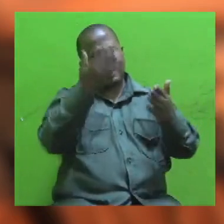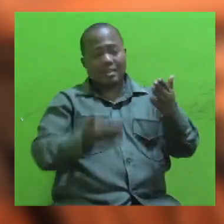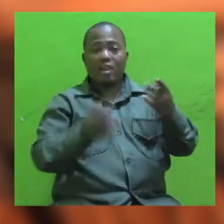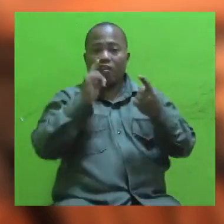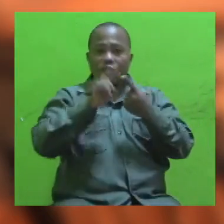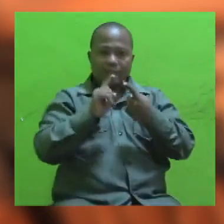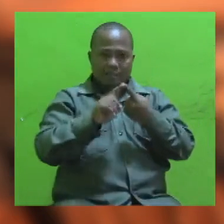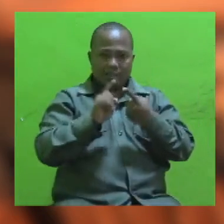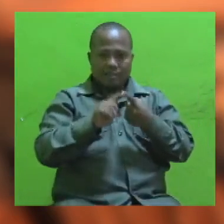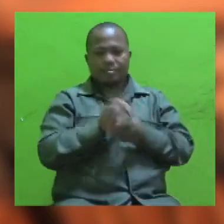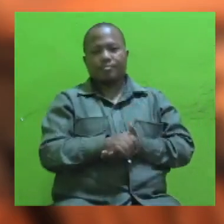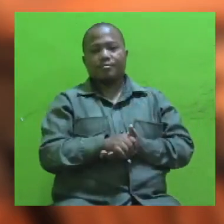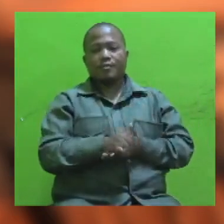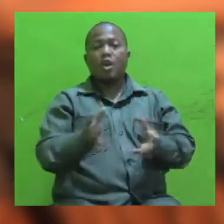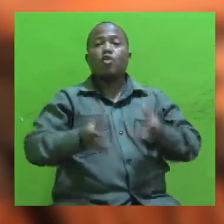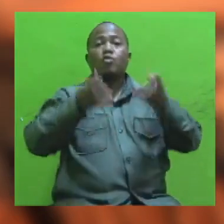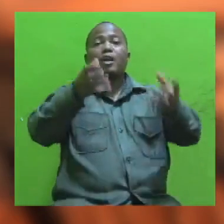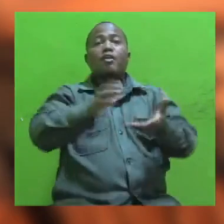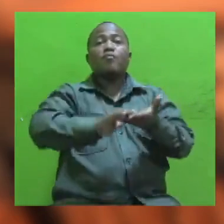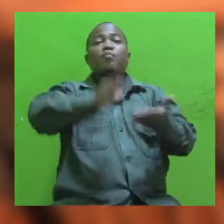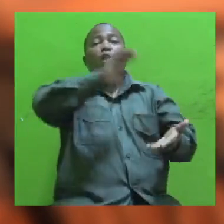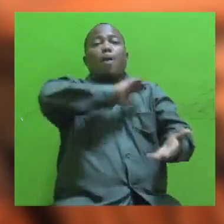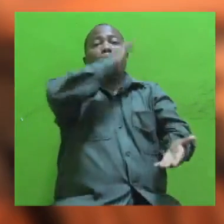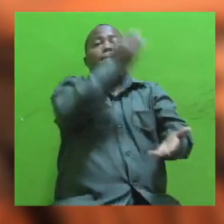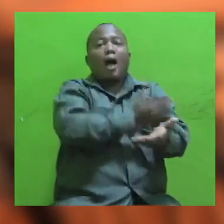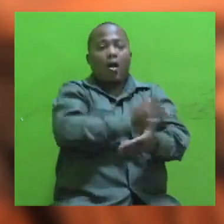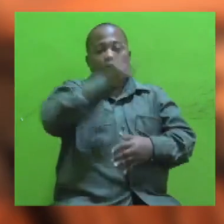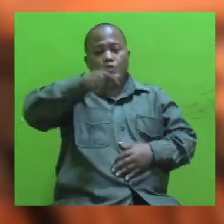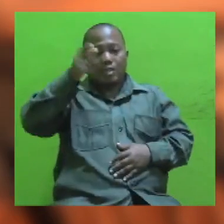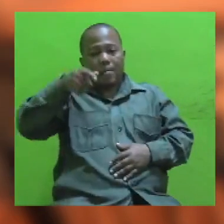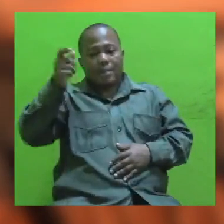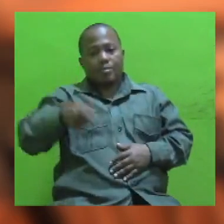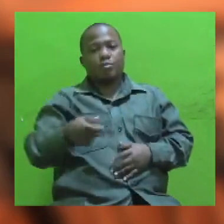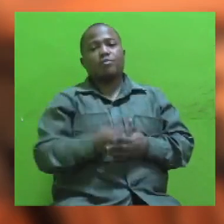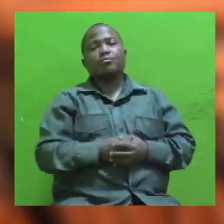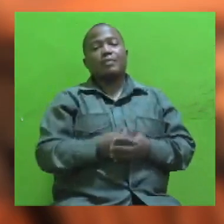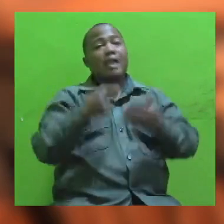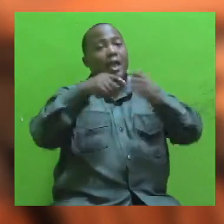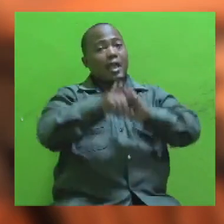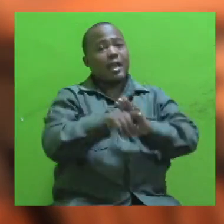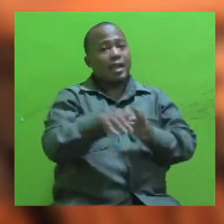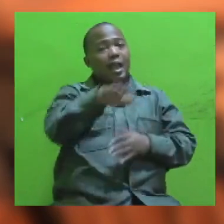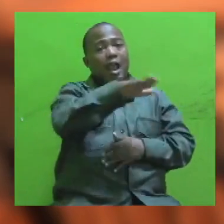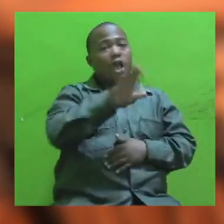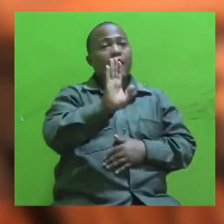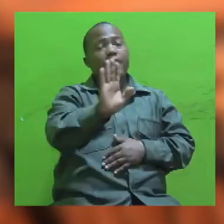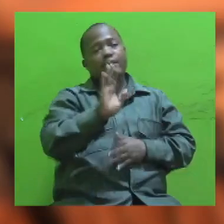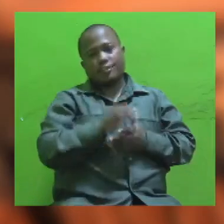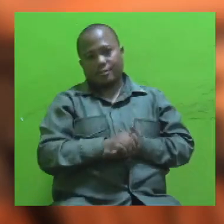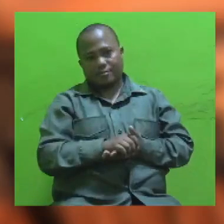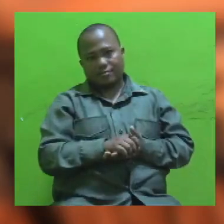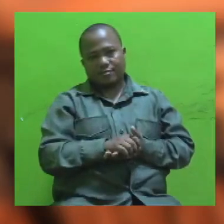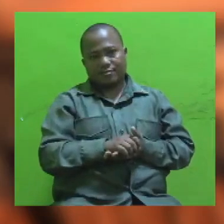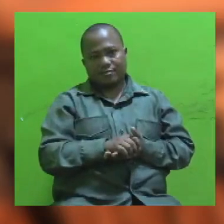one is to give more power to the people in the localities. So if there is administration within the locality